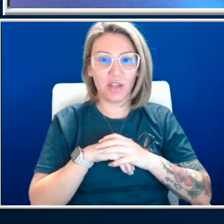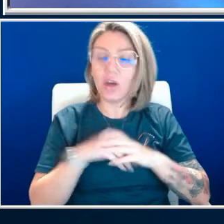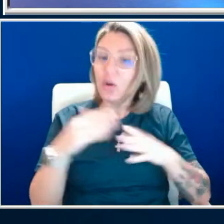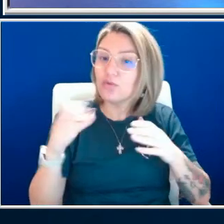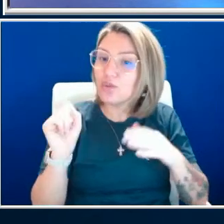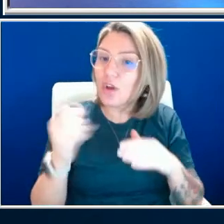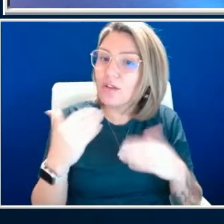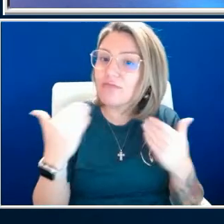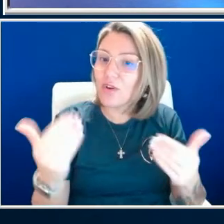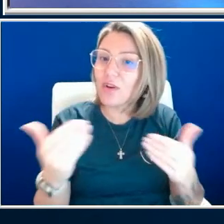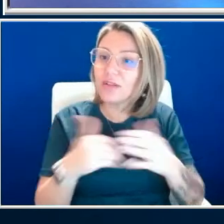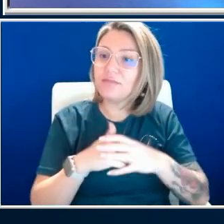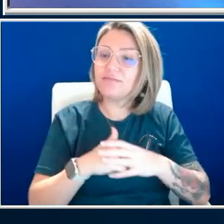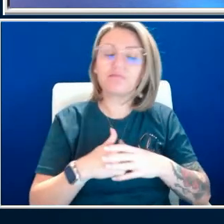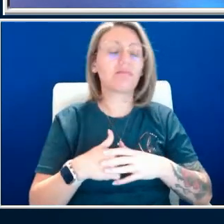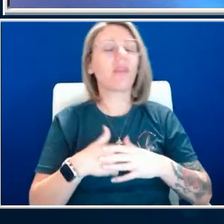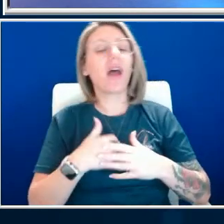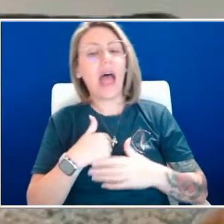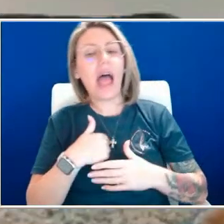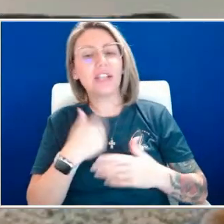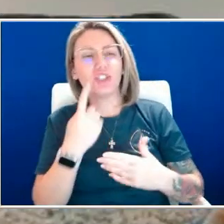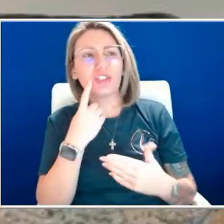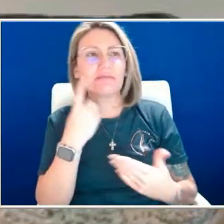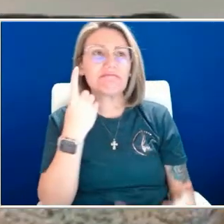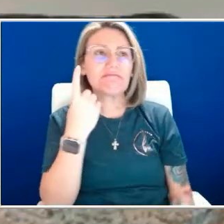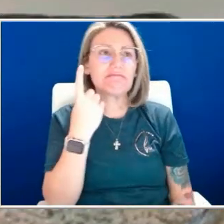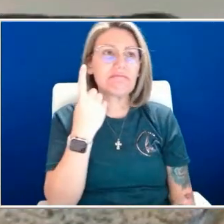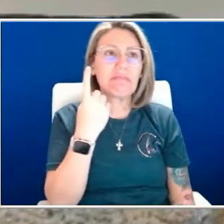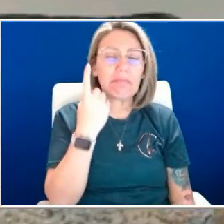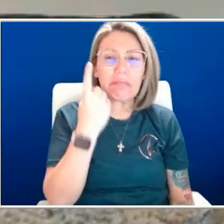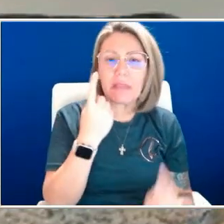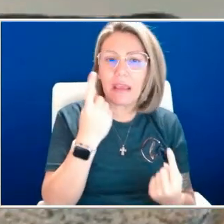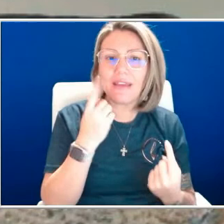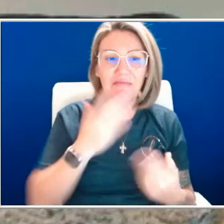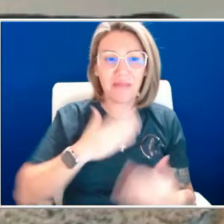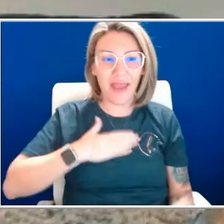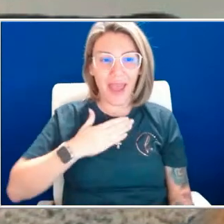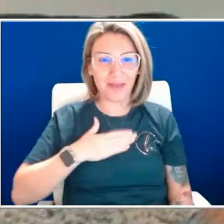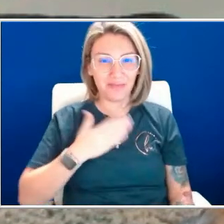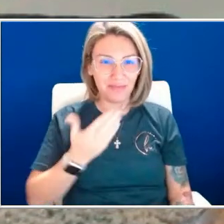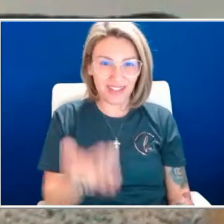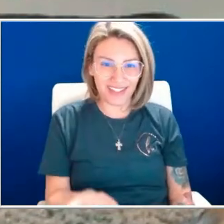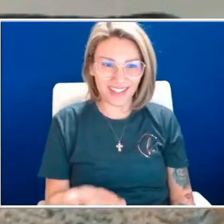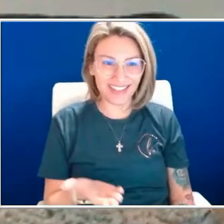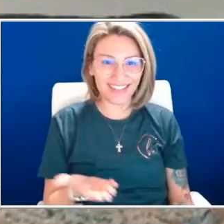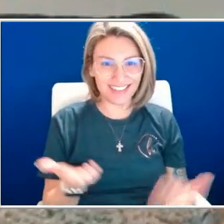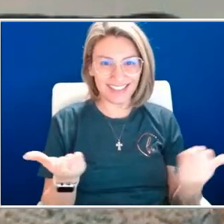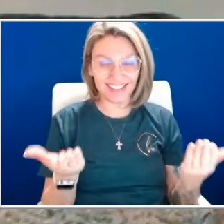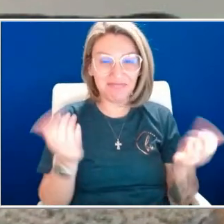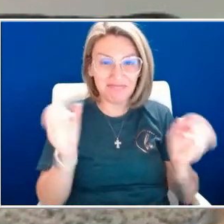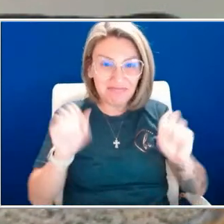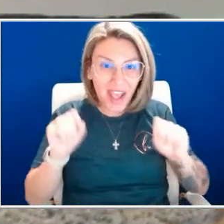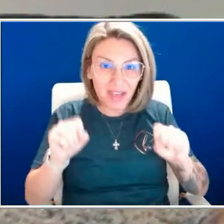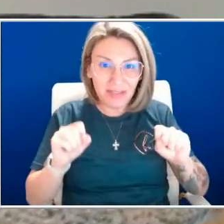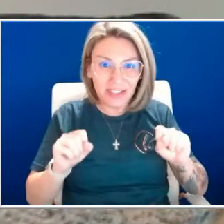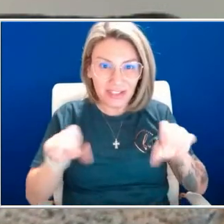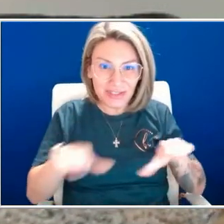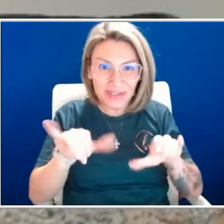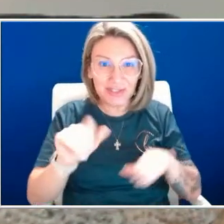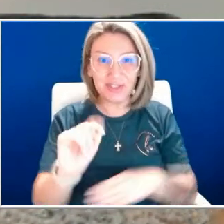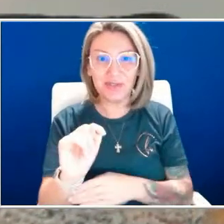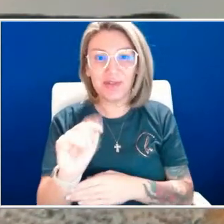please. No, I just think it's just happy to be able to get it done, you know,